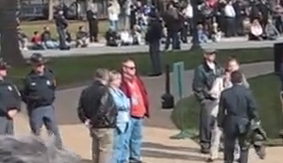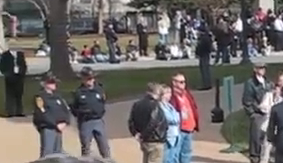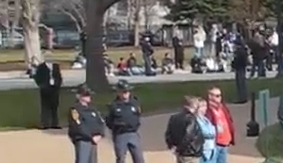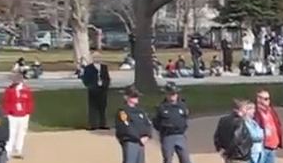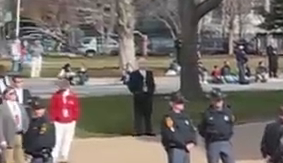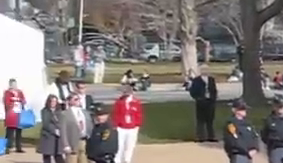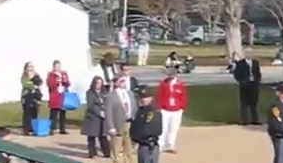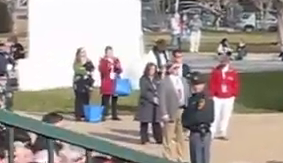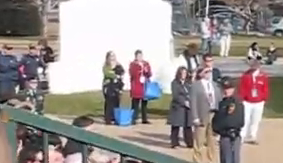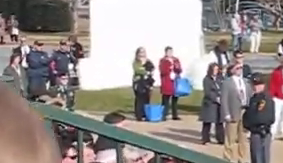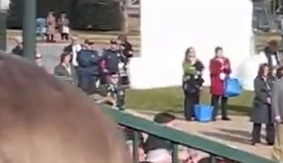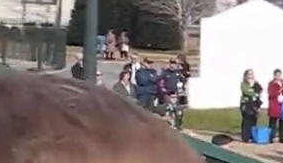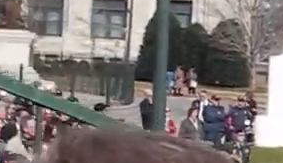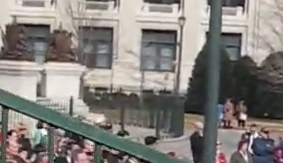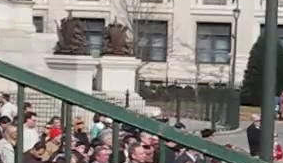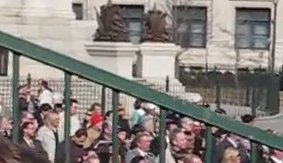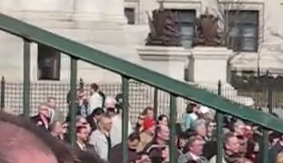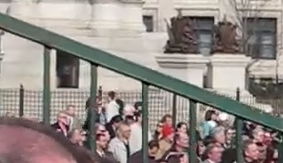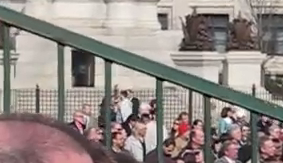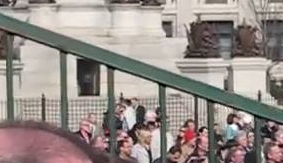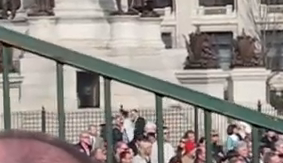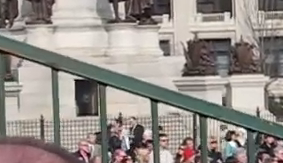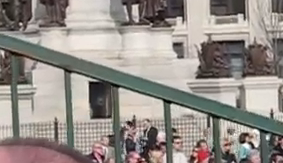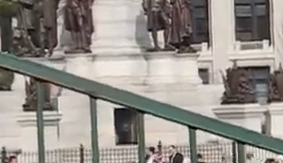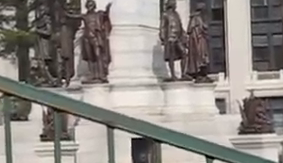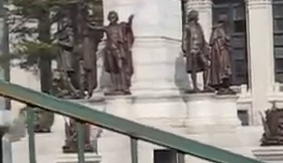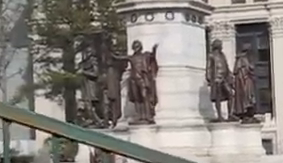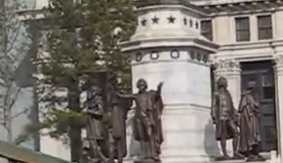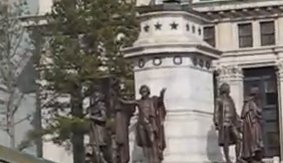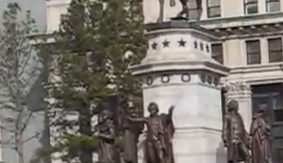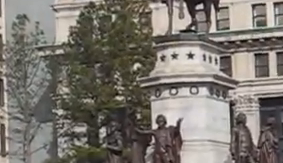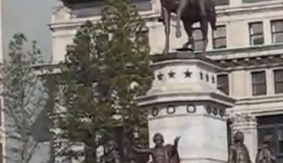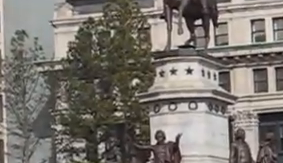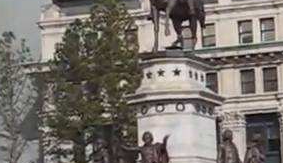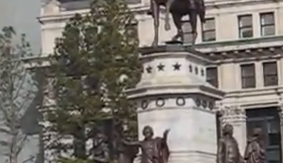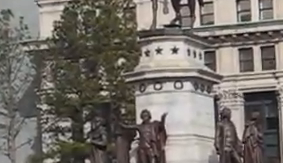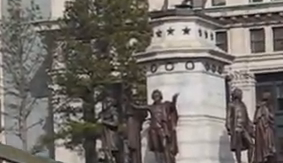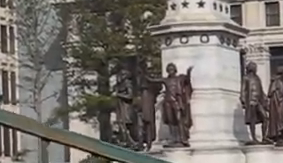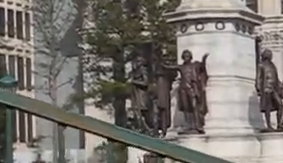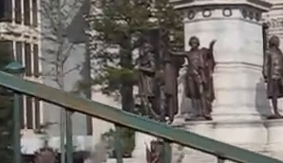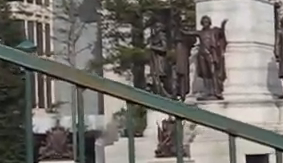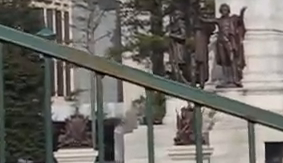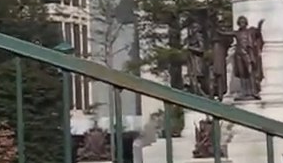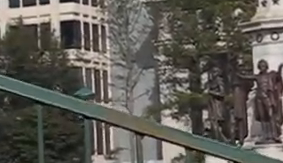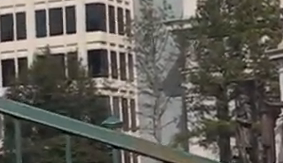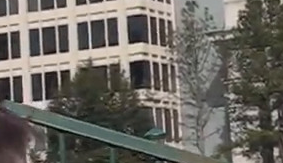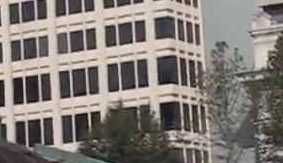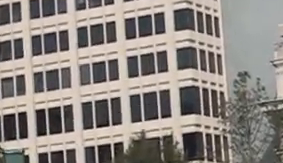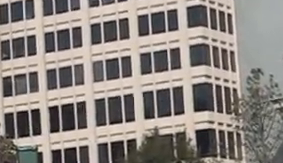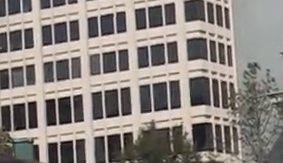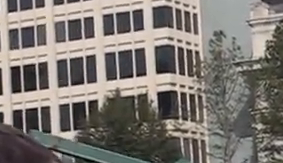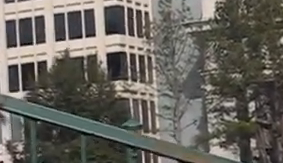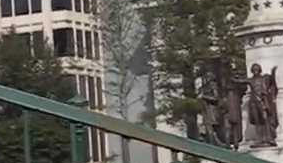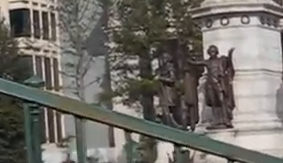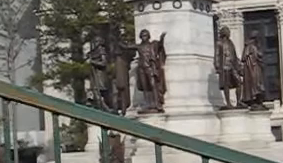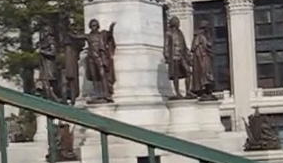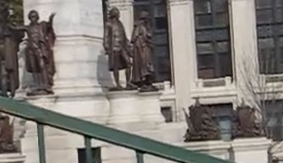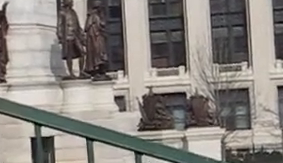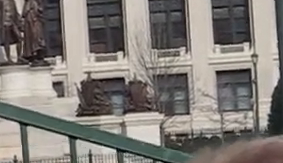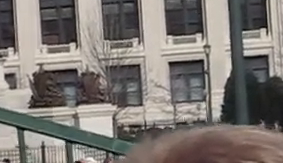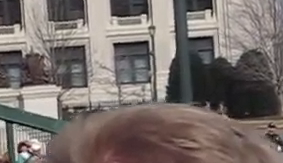for your country. Today, I urge all Virginians to rise up and meet this timeless challenge. We live in the most